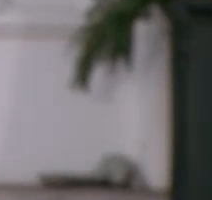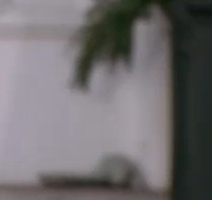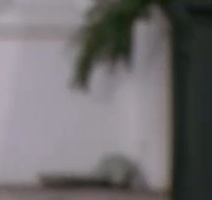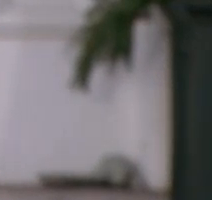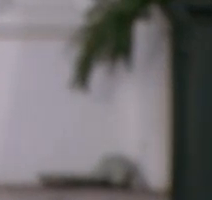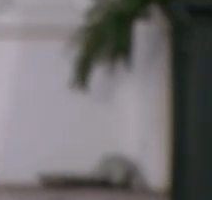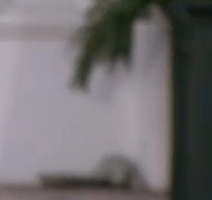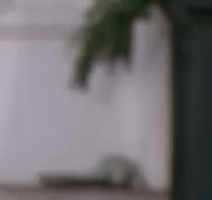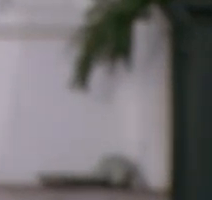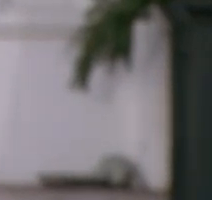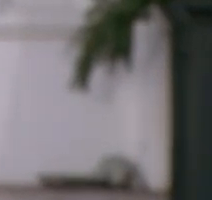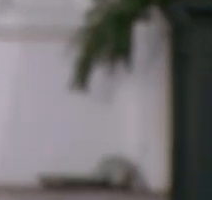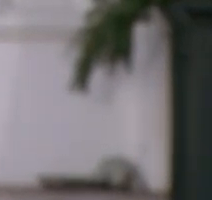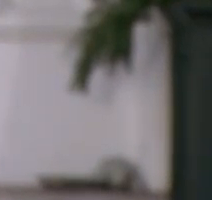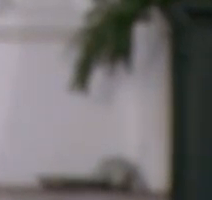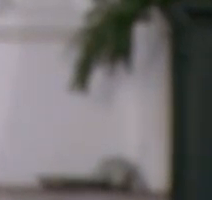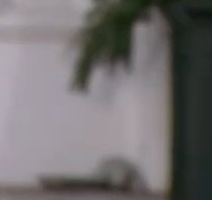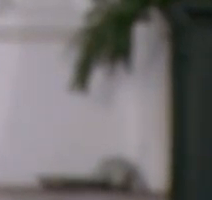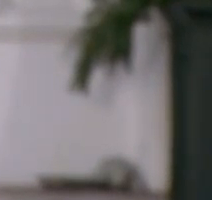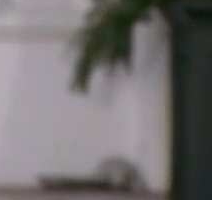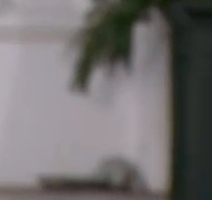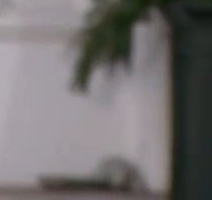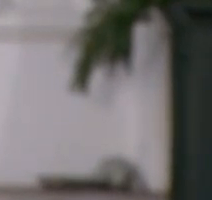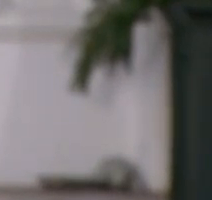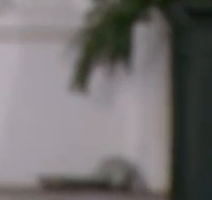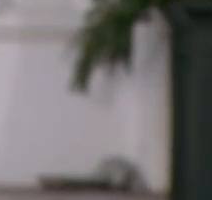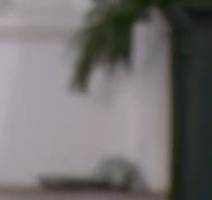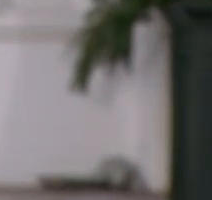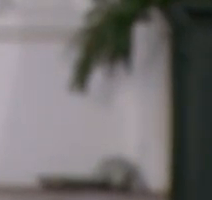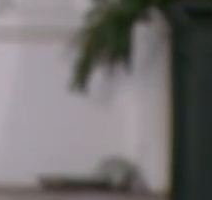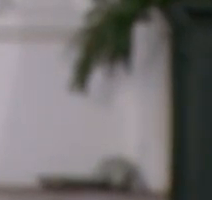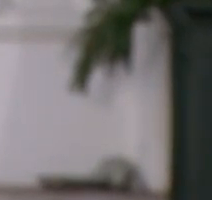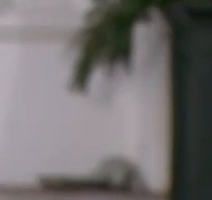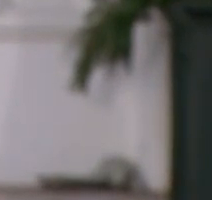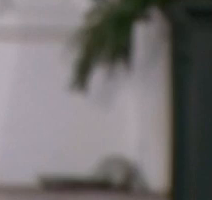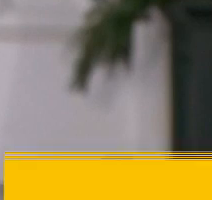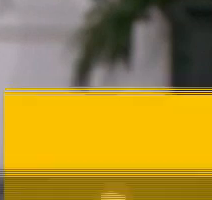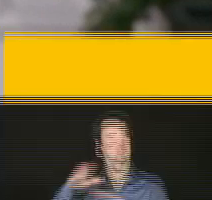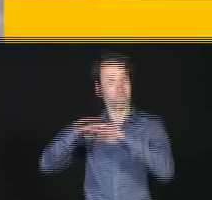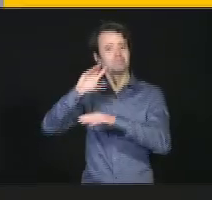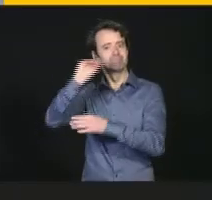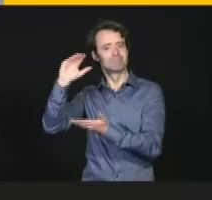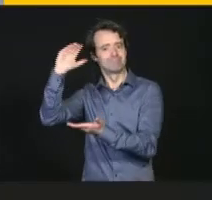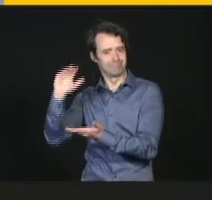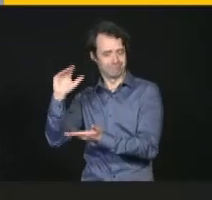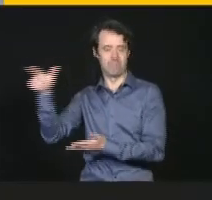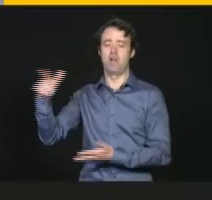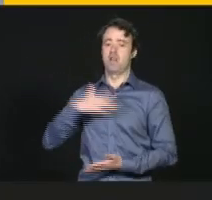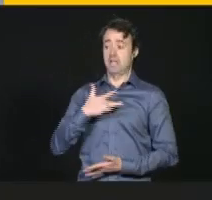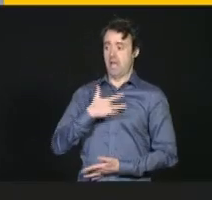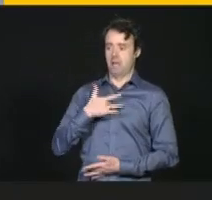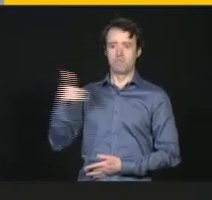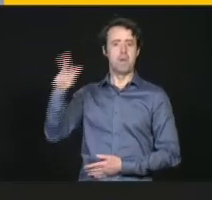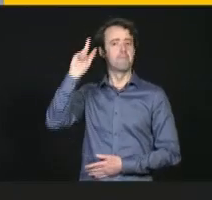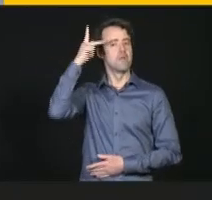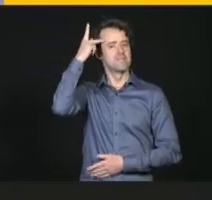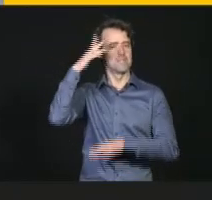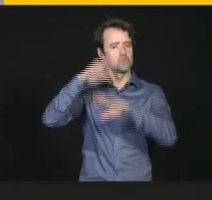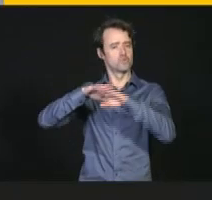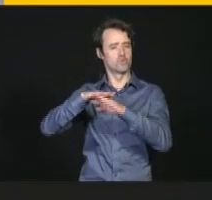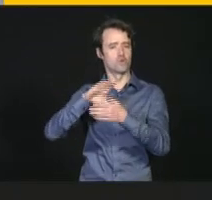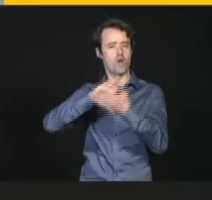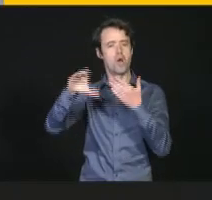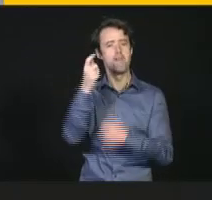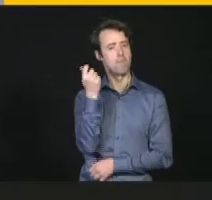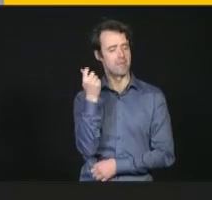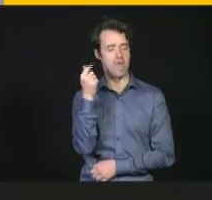morning. Monetary policy is very important. But as the governor of the bank has repeatedly said, the most important thing we can do